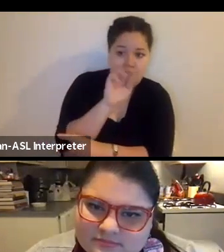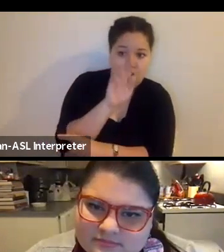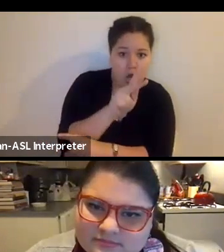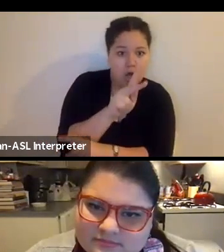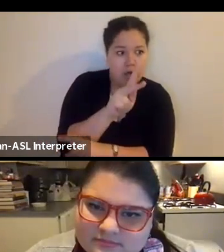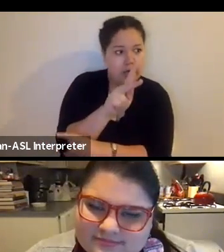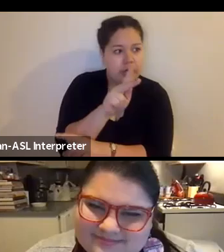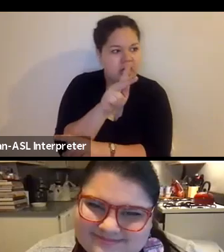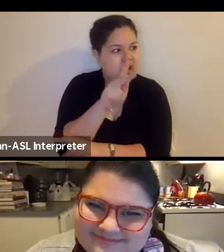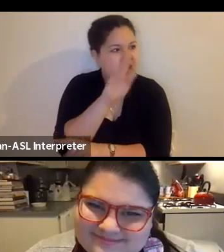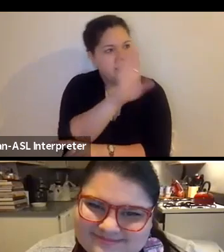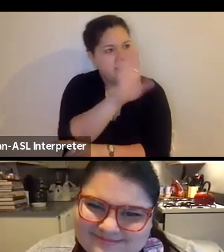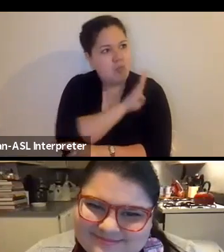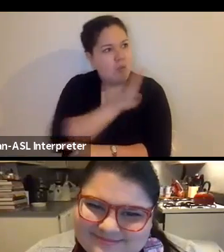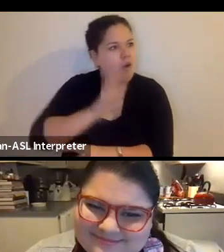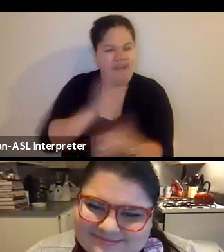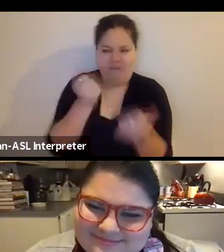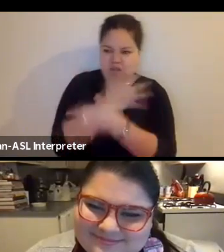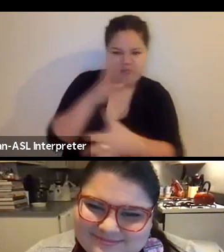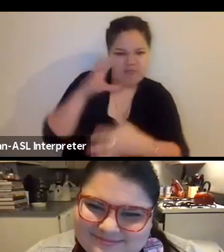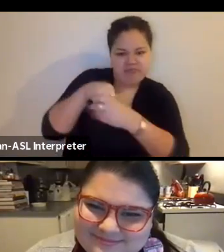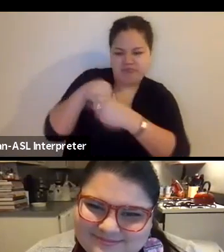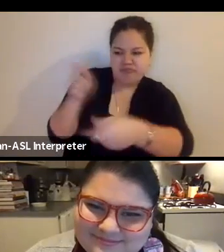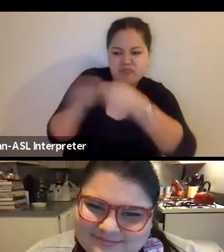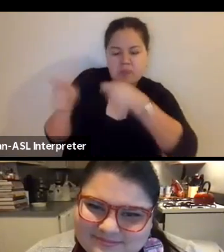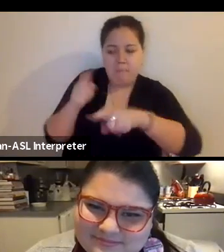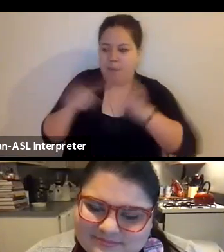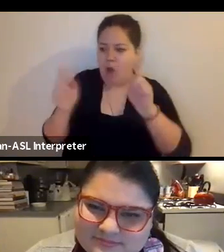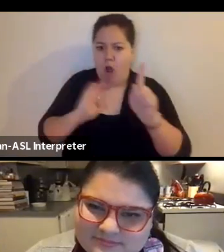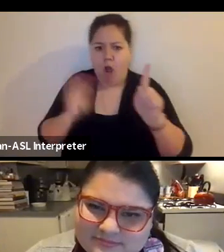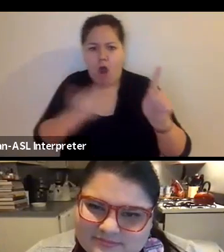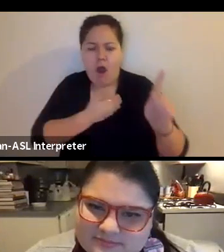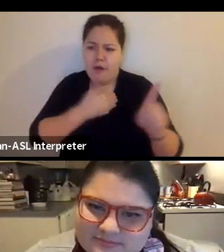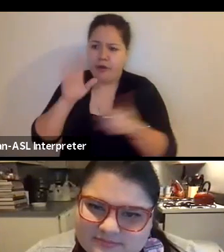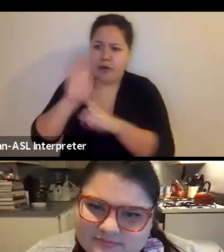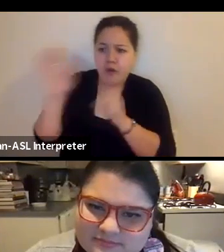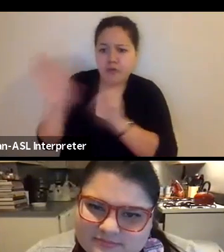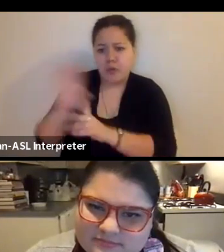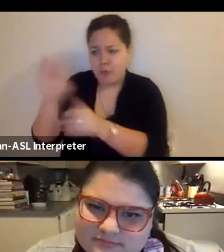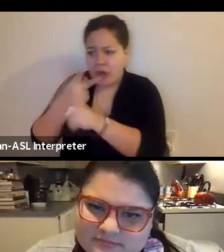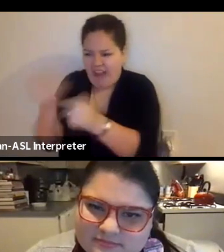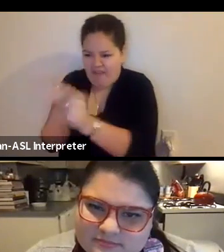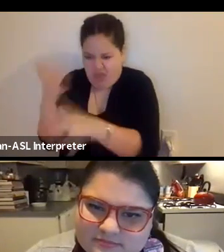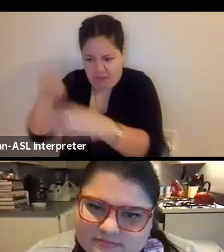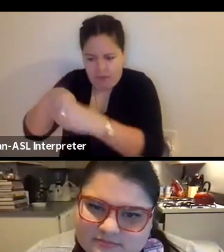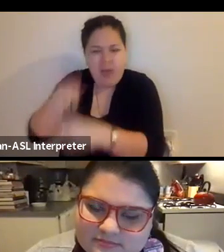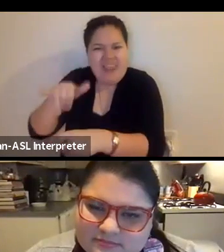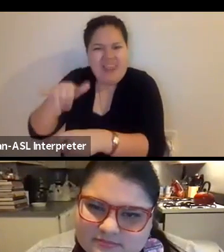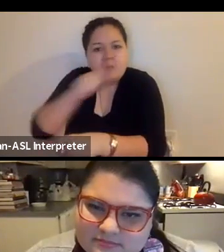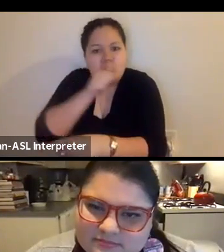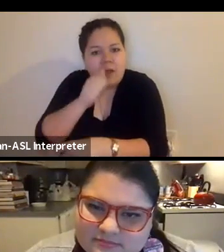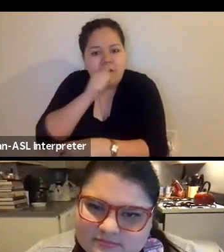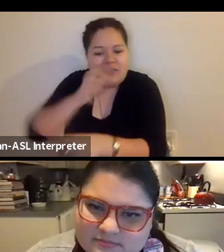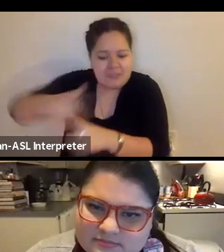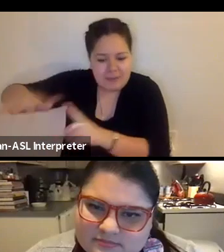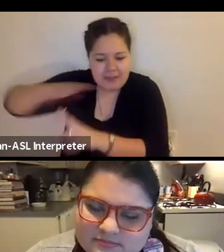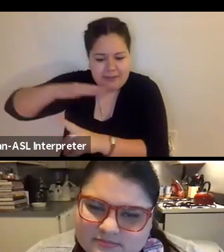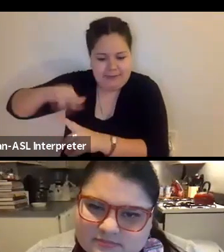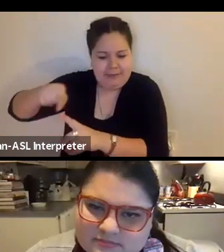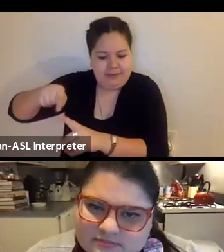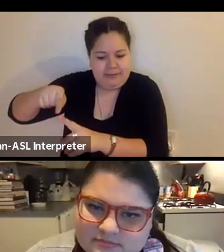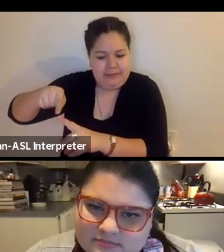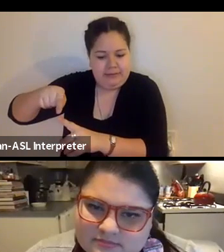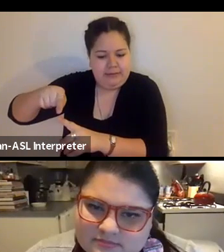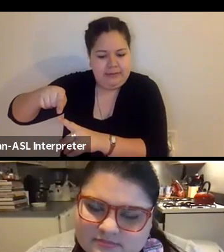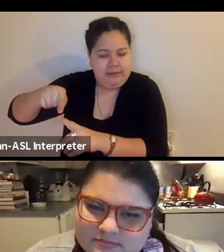and whatnot. And everything we're doing there with cultural production, with all of that, is in privatized space. Where is our